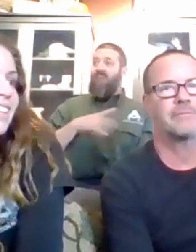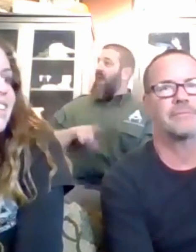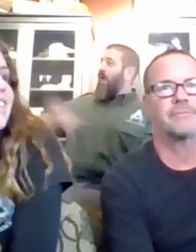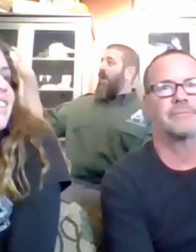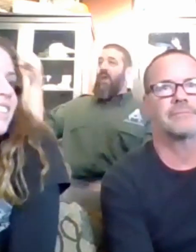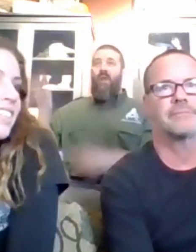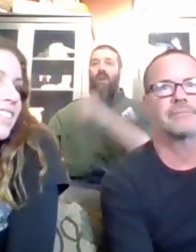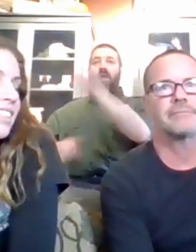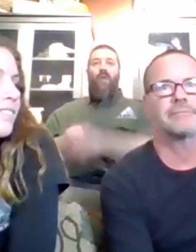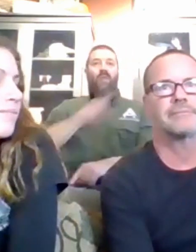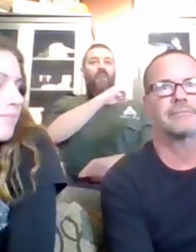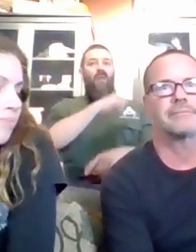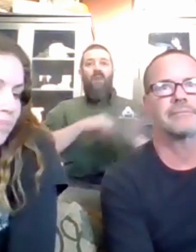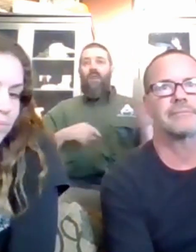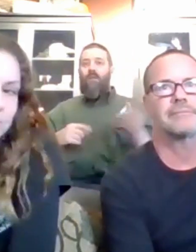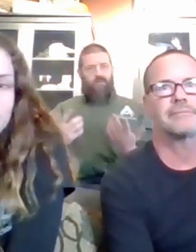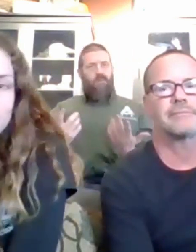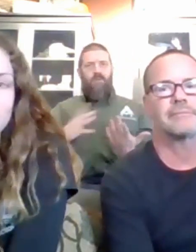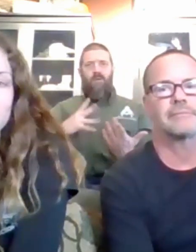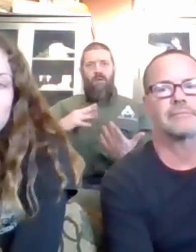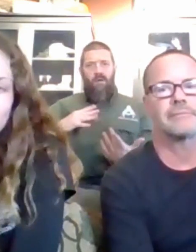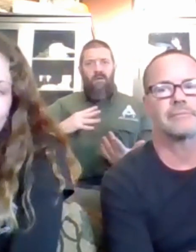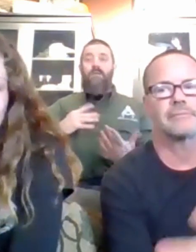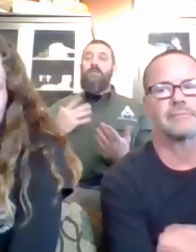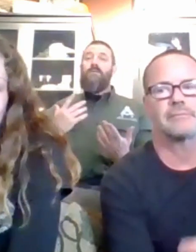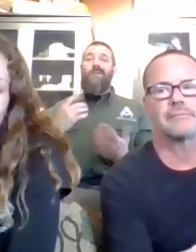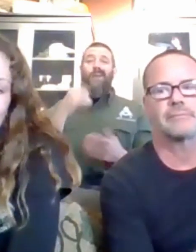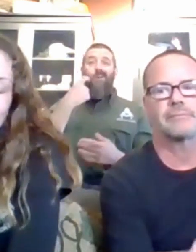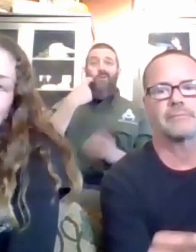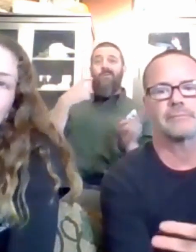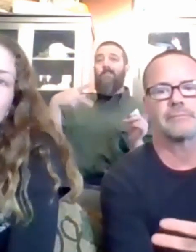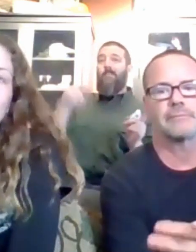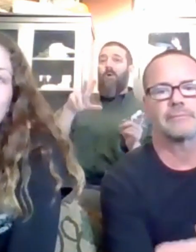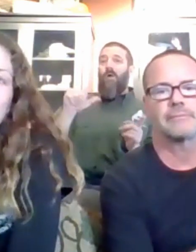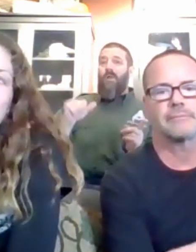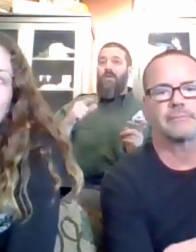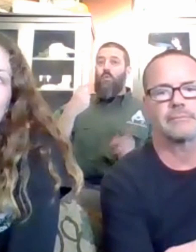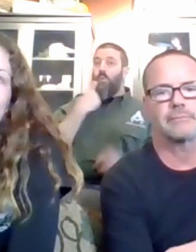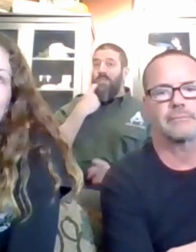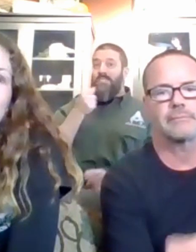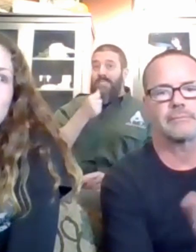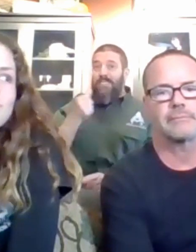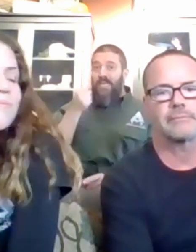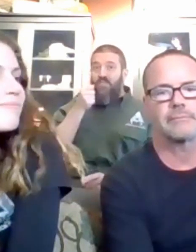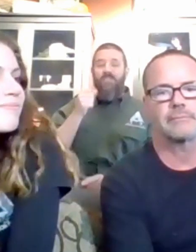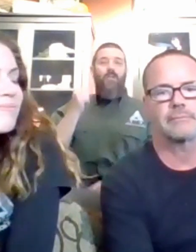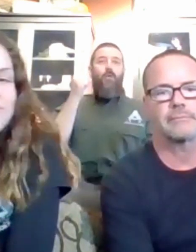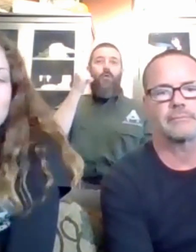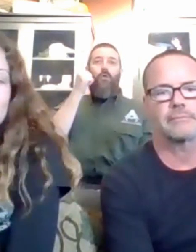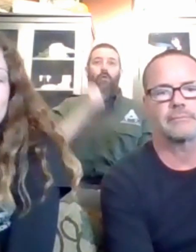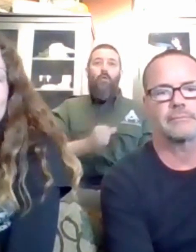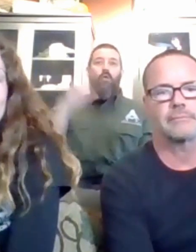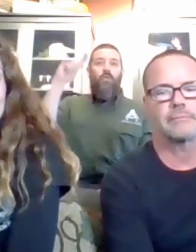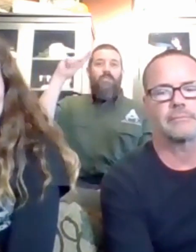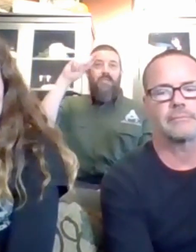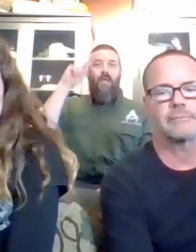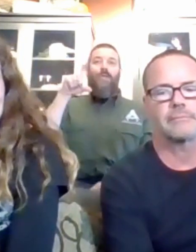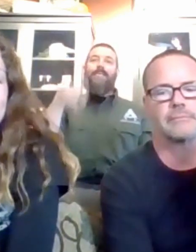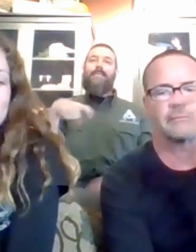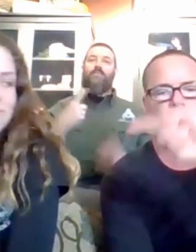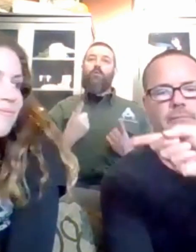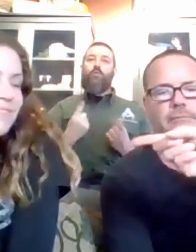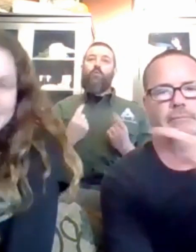now all the parents are friends. Great. So it's just been really cool. So then we just heard yesterday that we got an email from a Girl Scout who